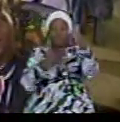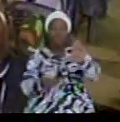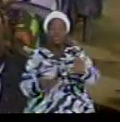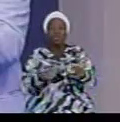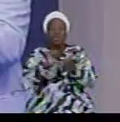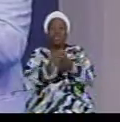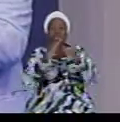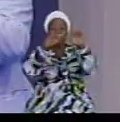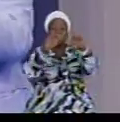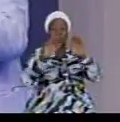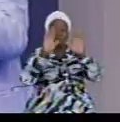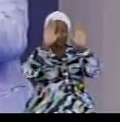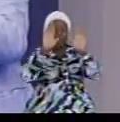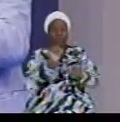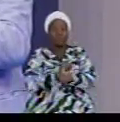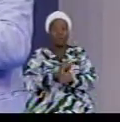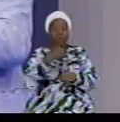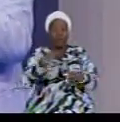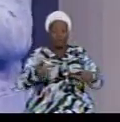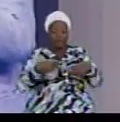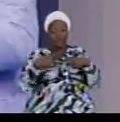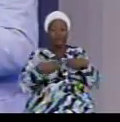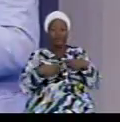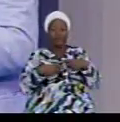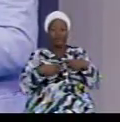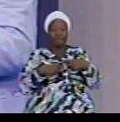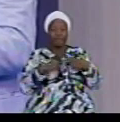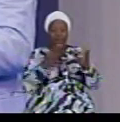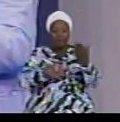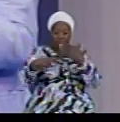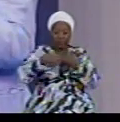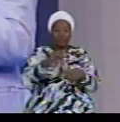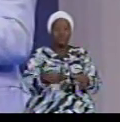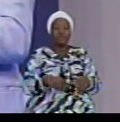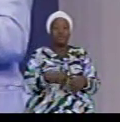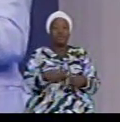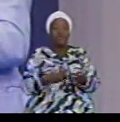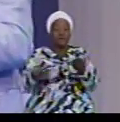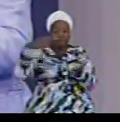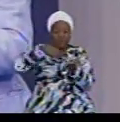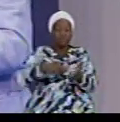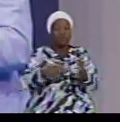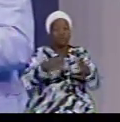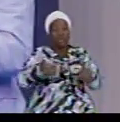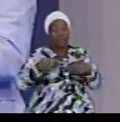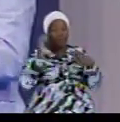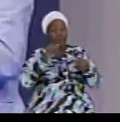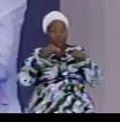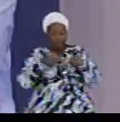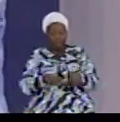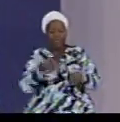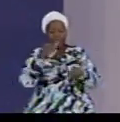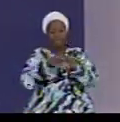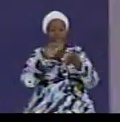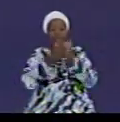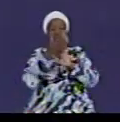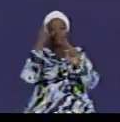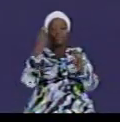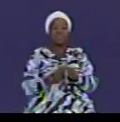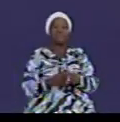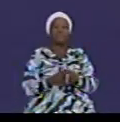that miracle of life, resurrection life, will abide in Jesus'